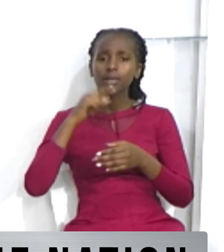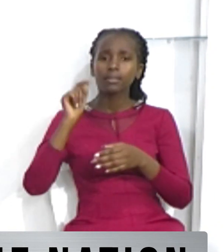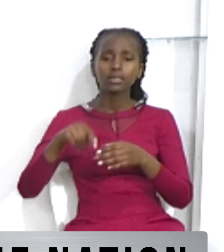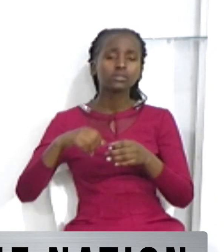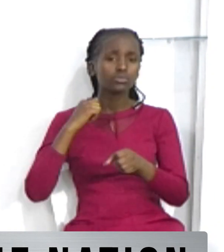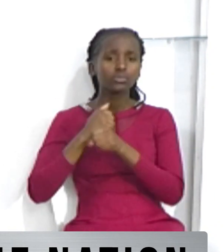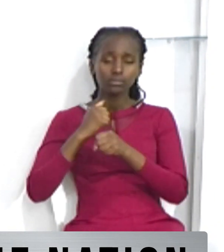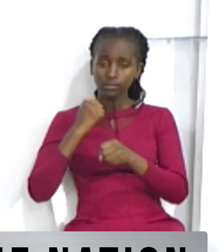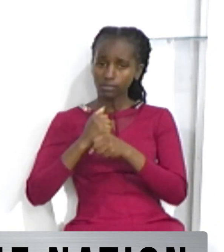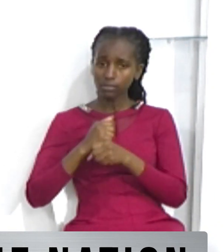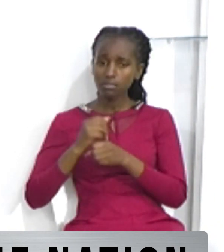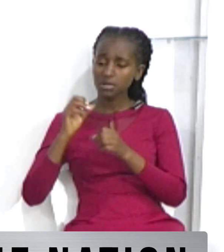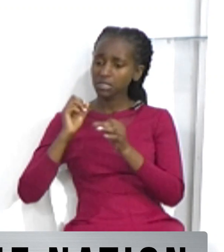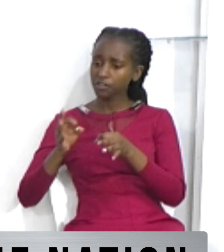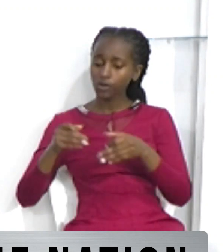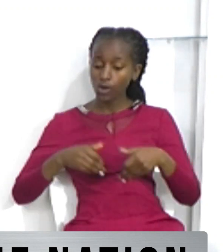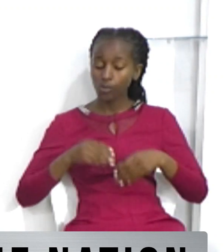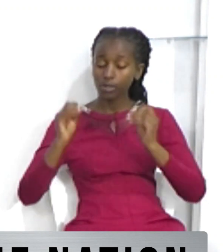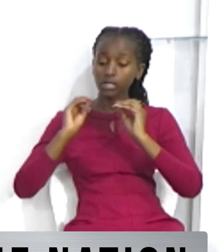need to be taught how to be productive.